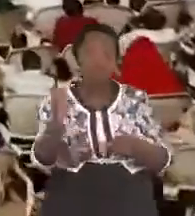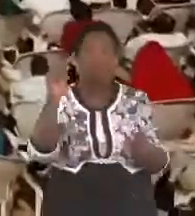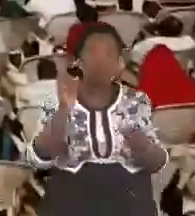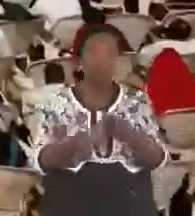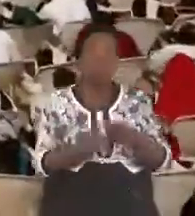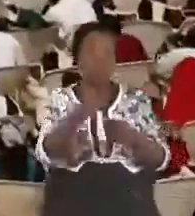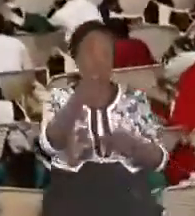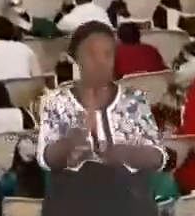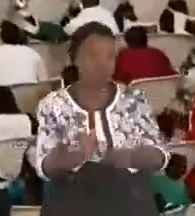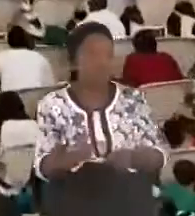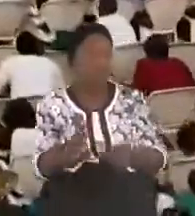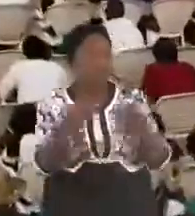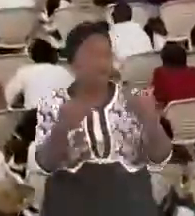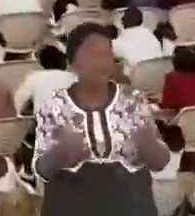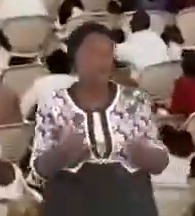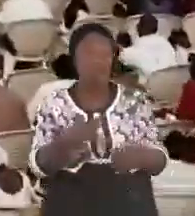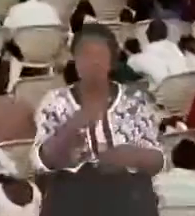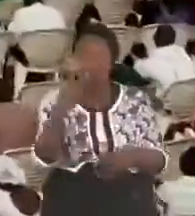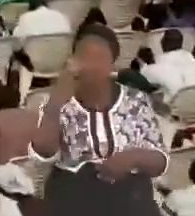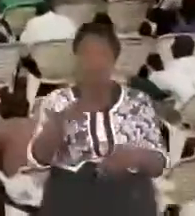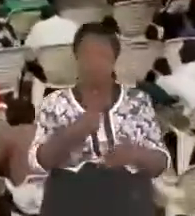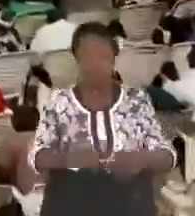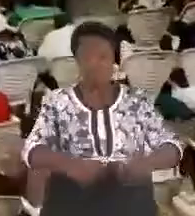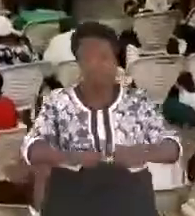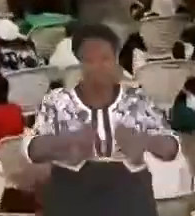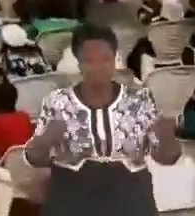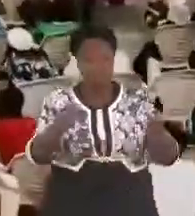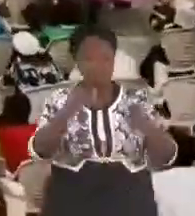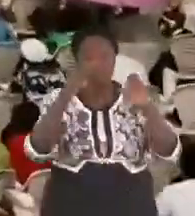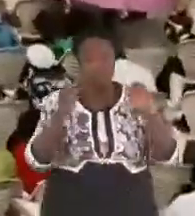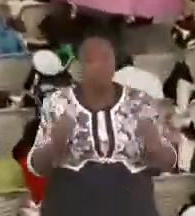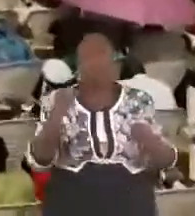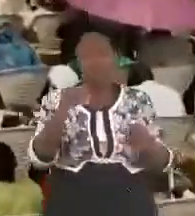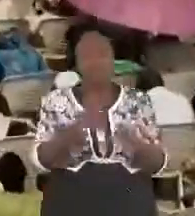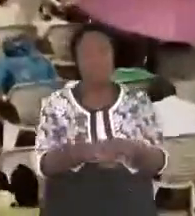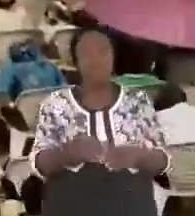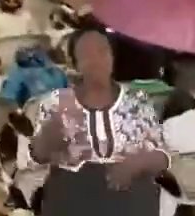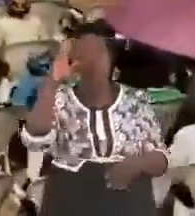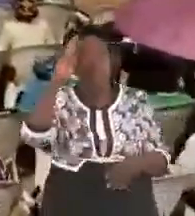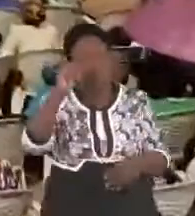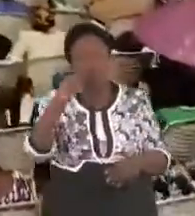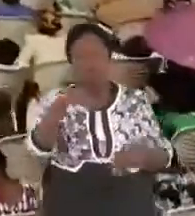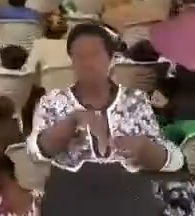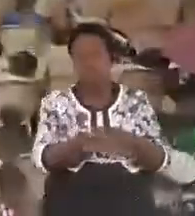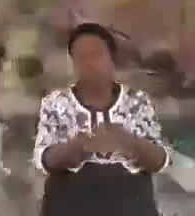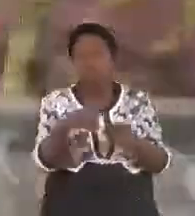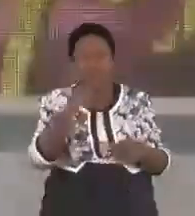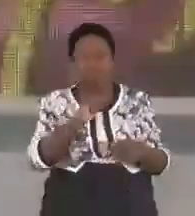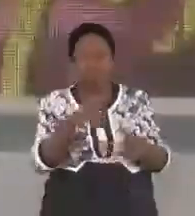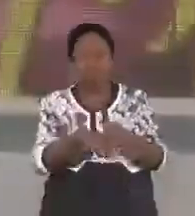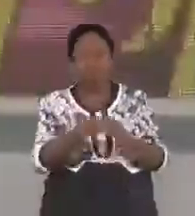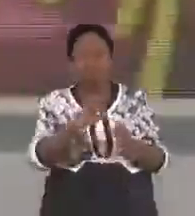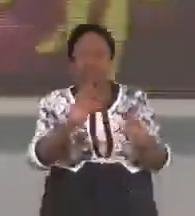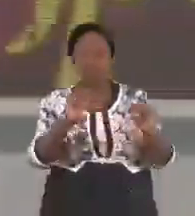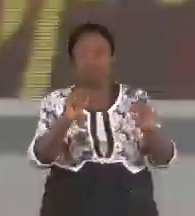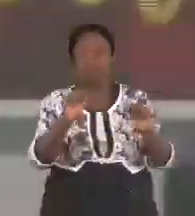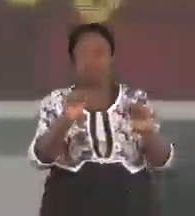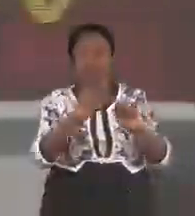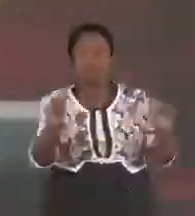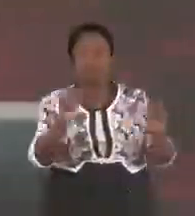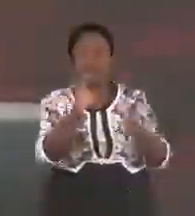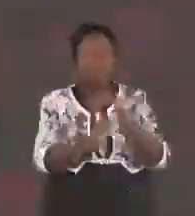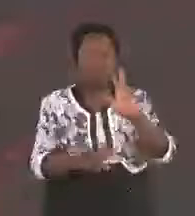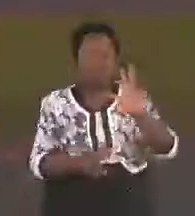Let's now see the dynamite in him. It tells us in Matthew chapter 3. And reading there from